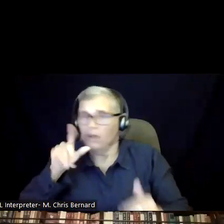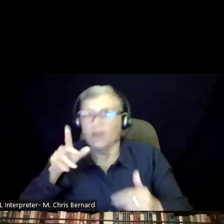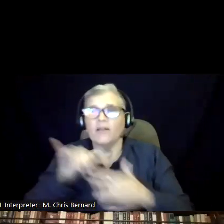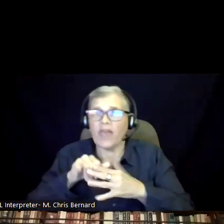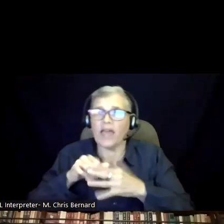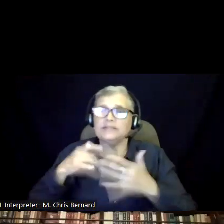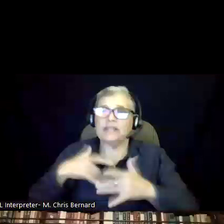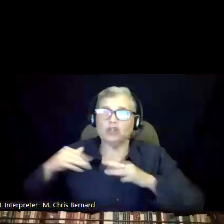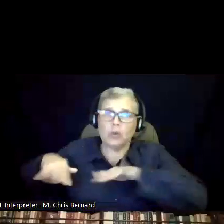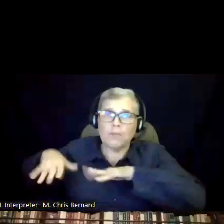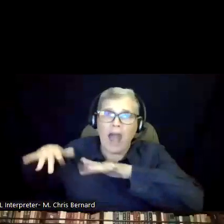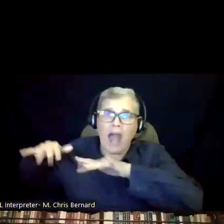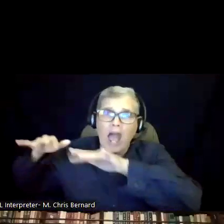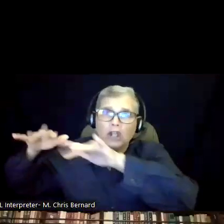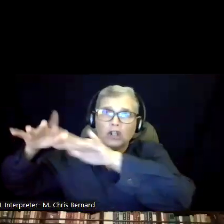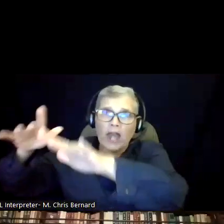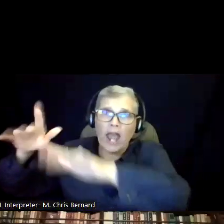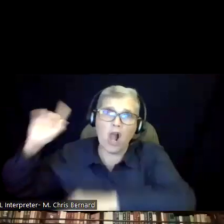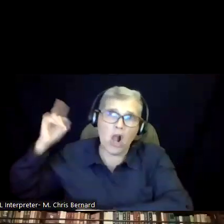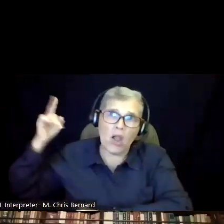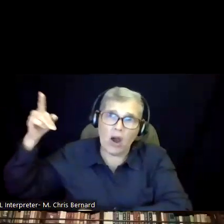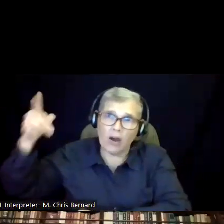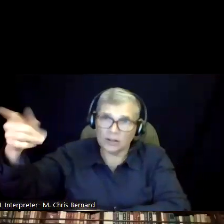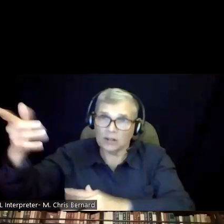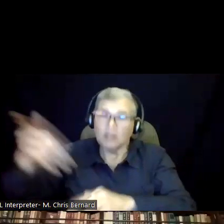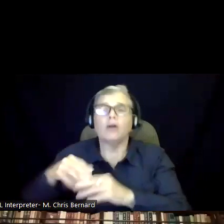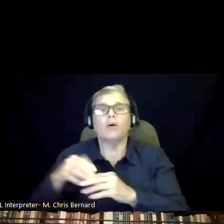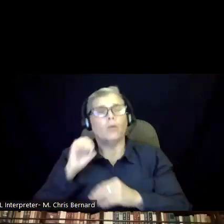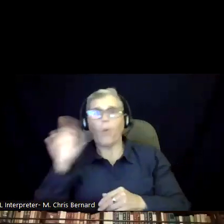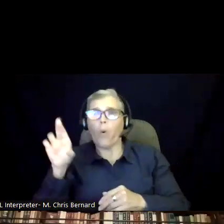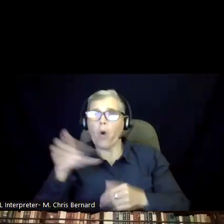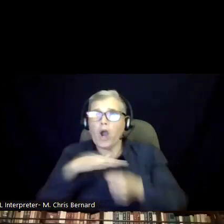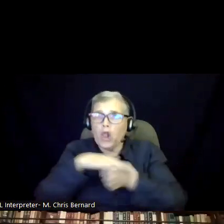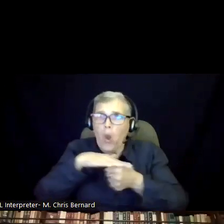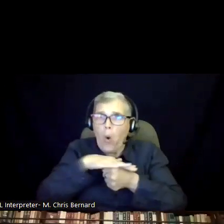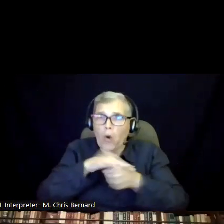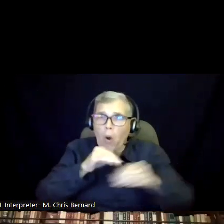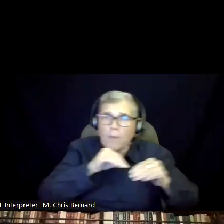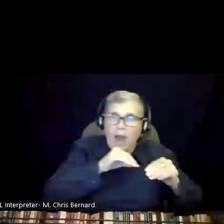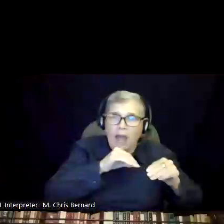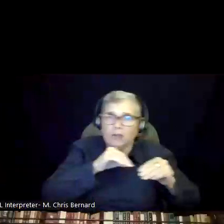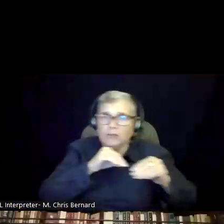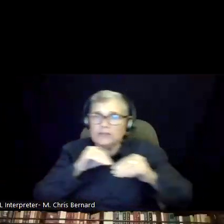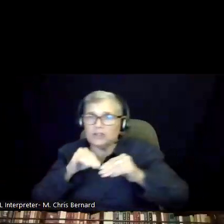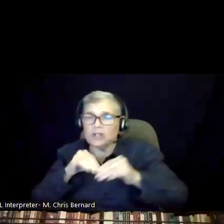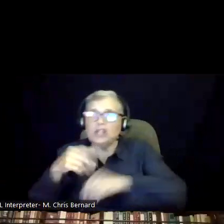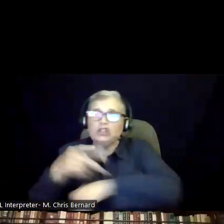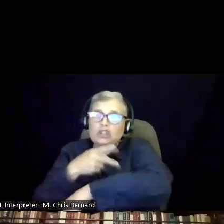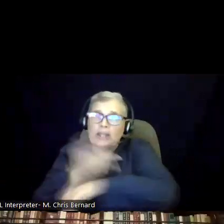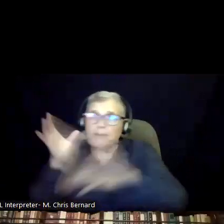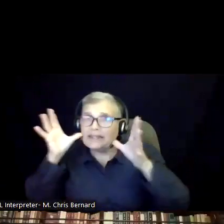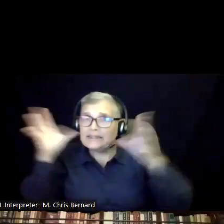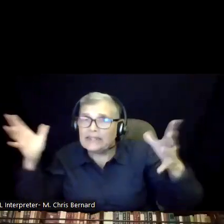international migrations. The same can be said for locally migratory sheep, deer, elk, other